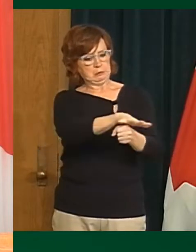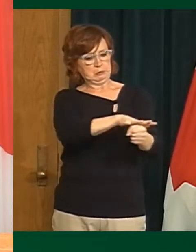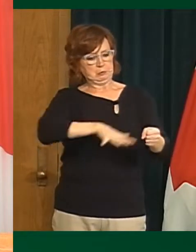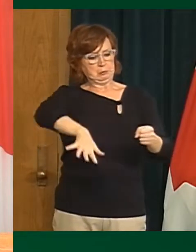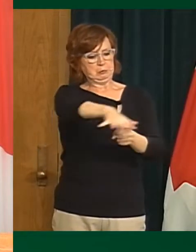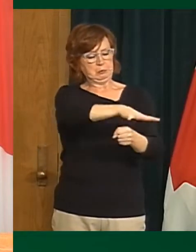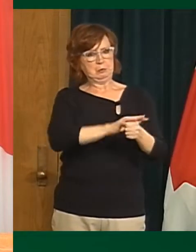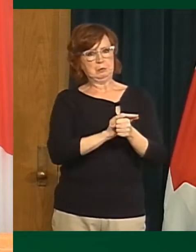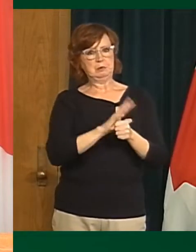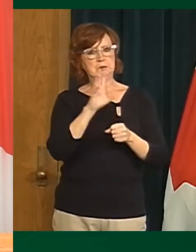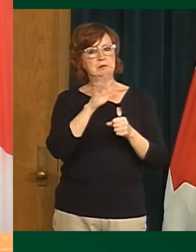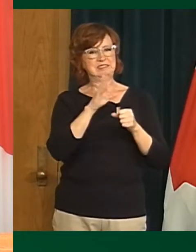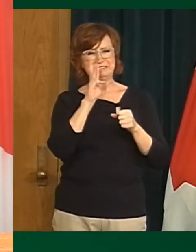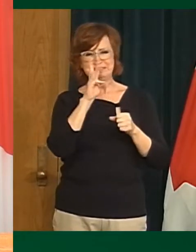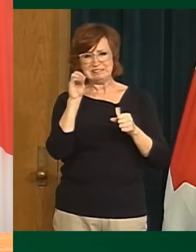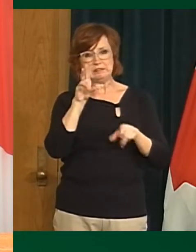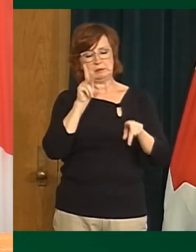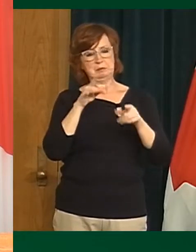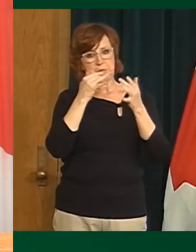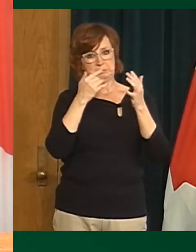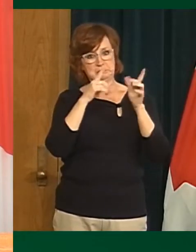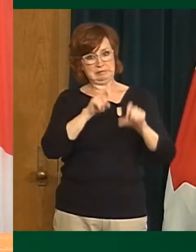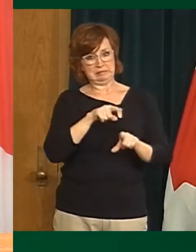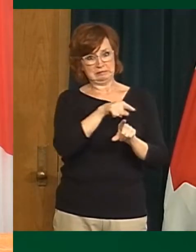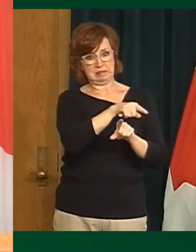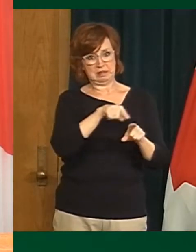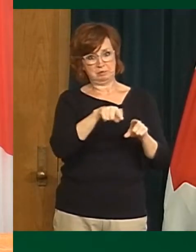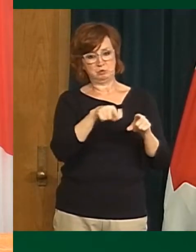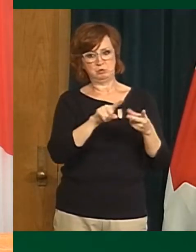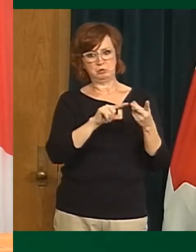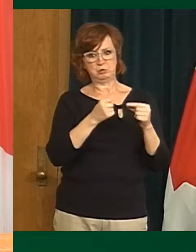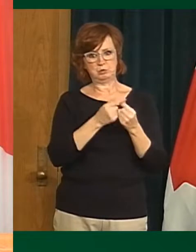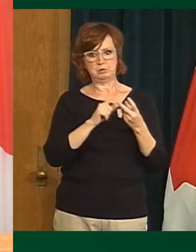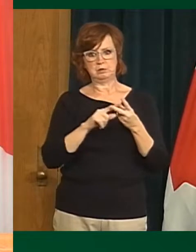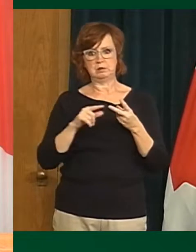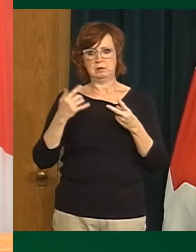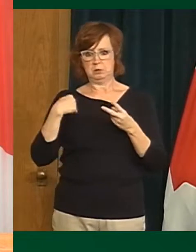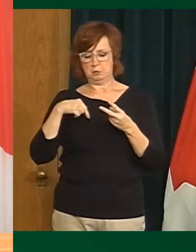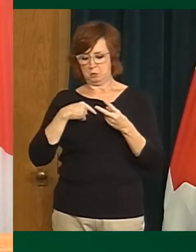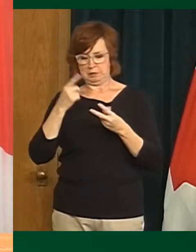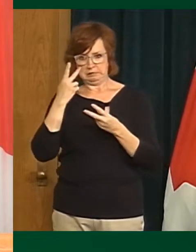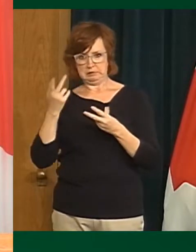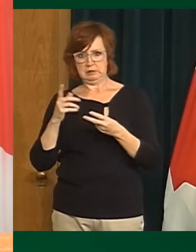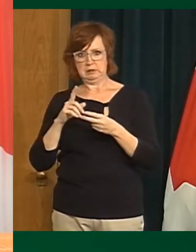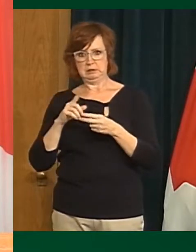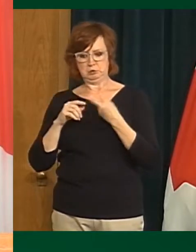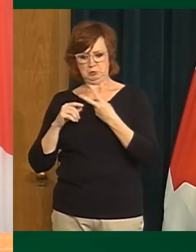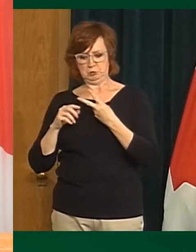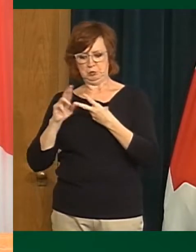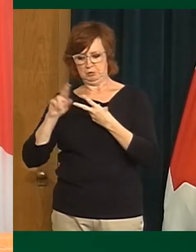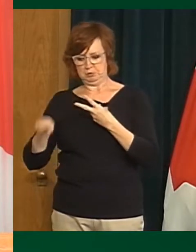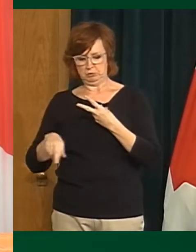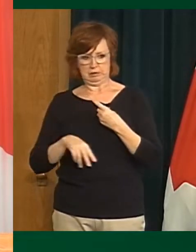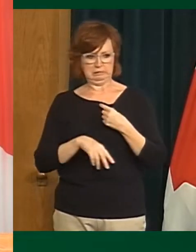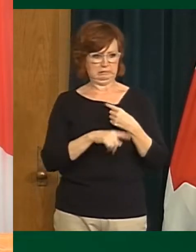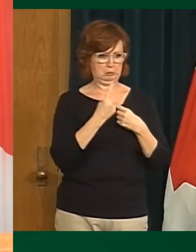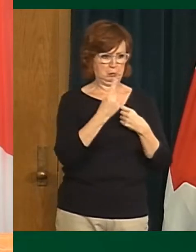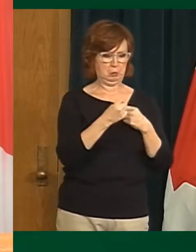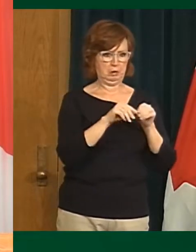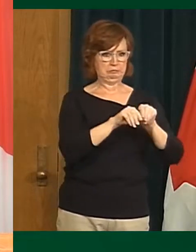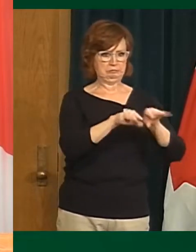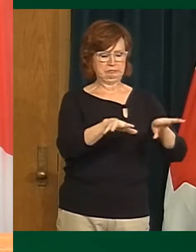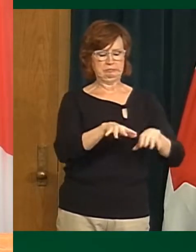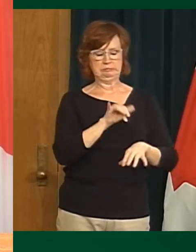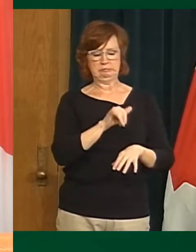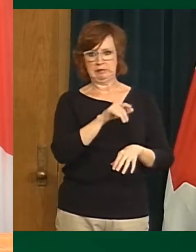the fact that there's 2 cases in Regina and now an outbreak in Saskatoon, again, is a reminder for us that even as we engage in reopening of